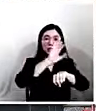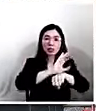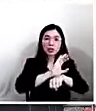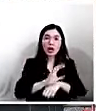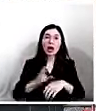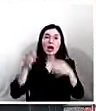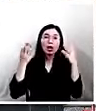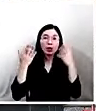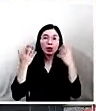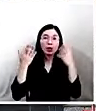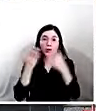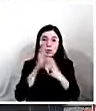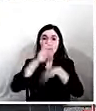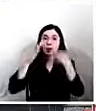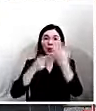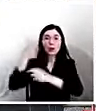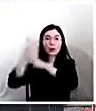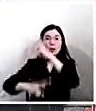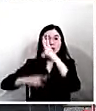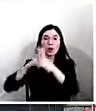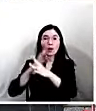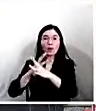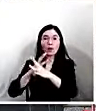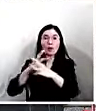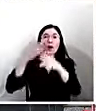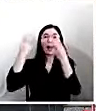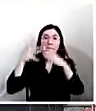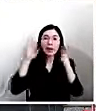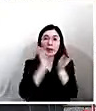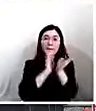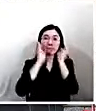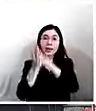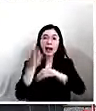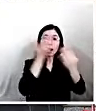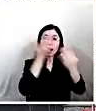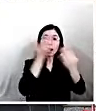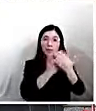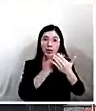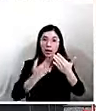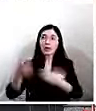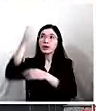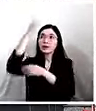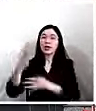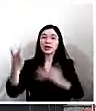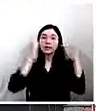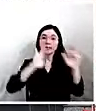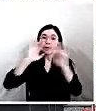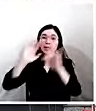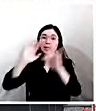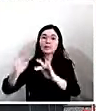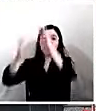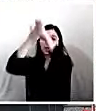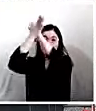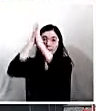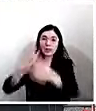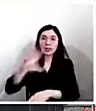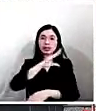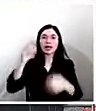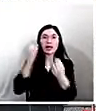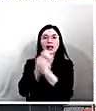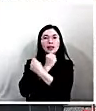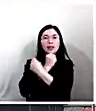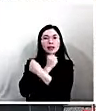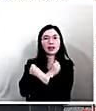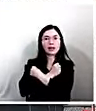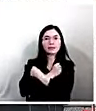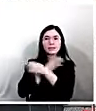the world may become a channel of God's mercy, peace, and love. Let us pray to